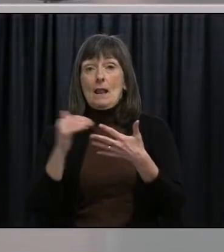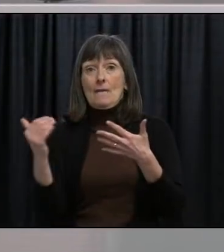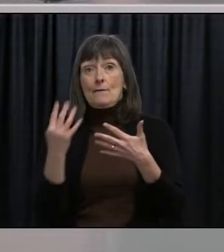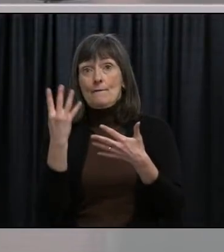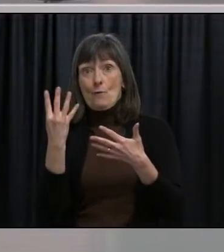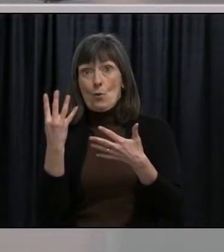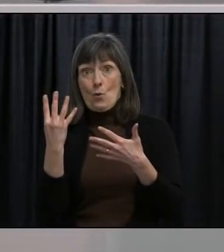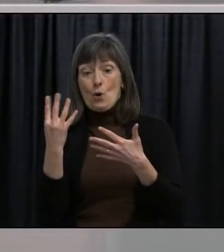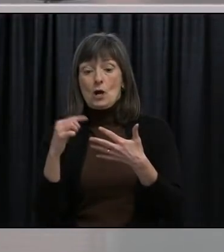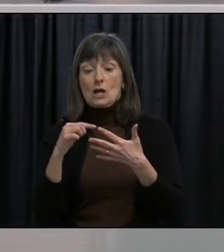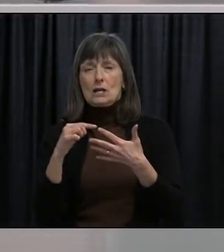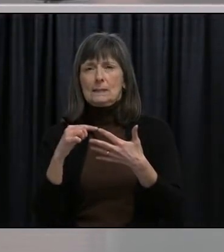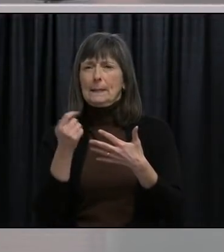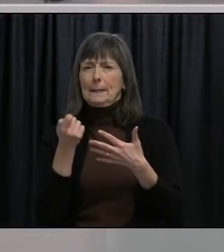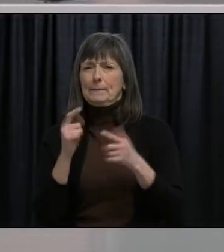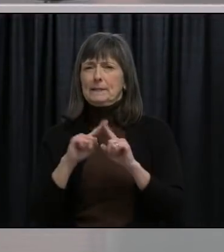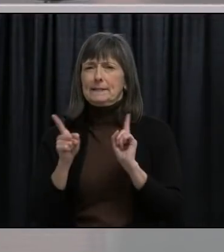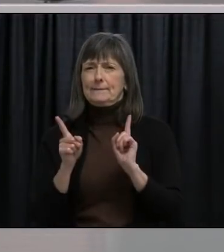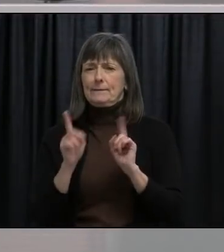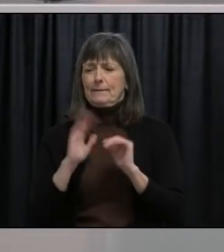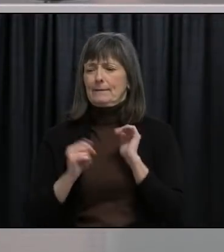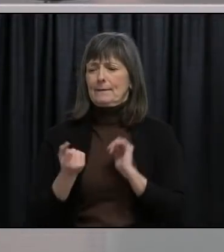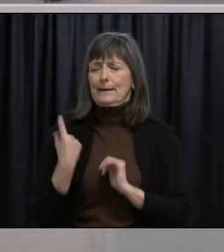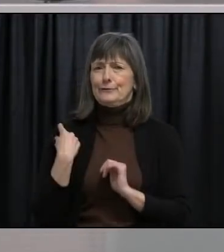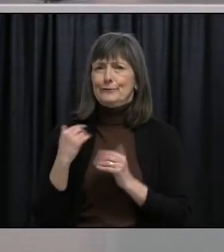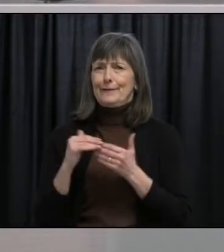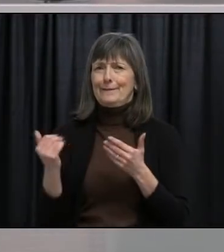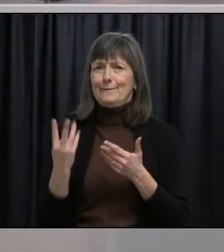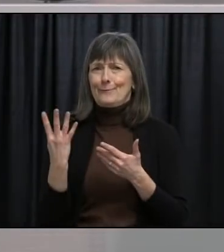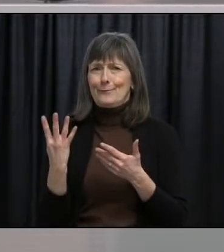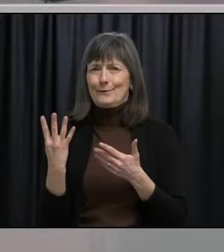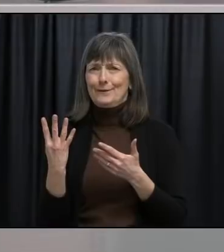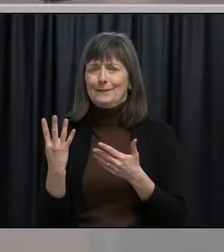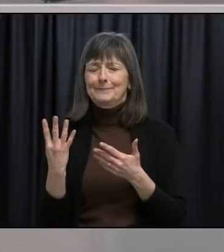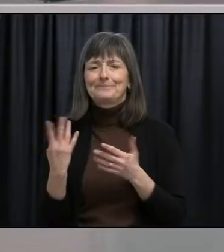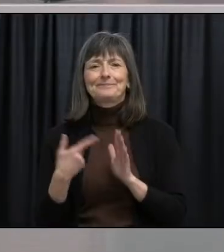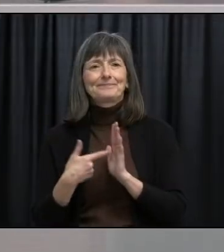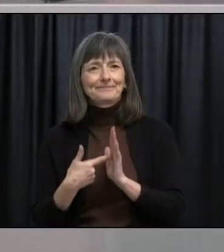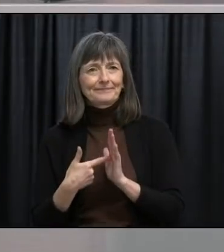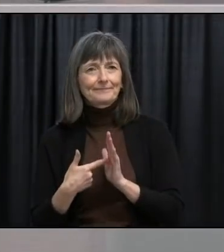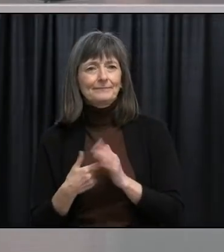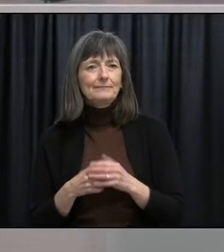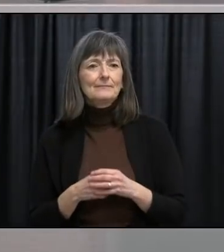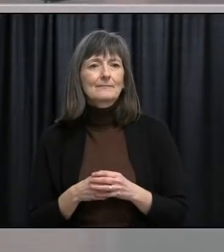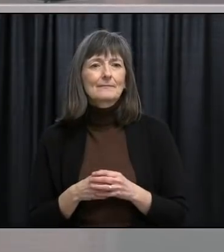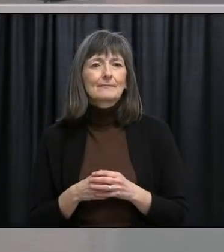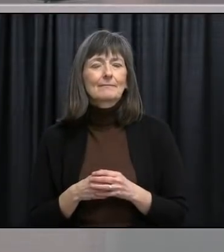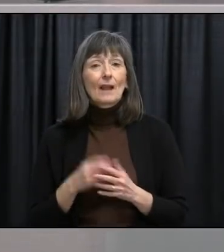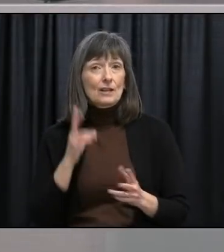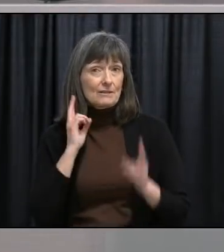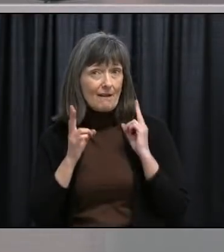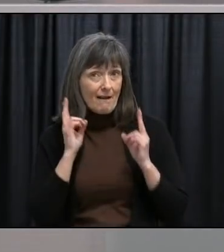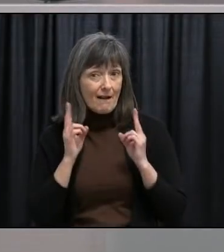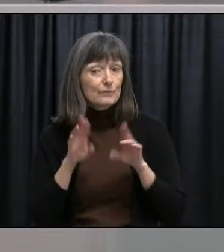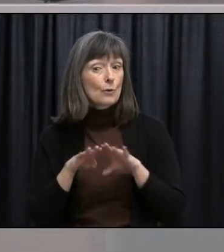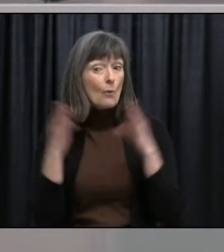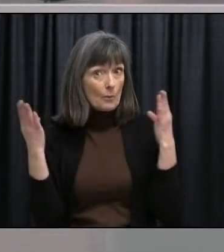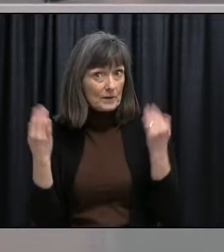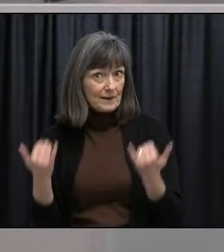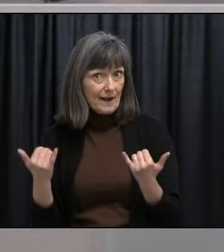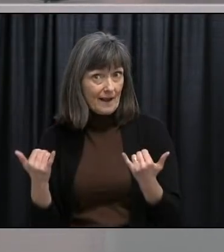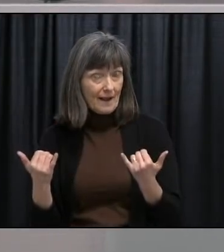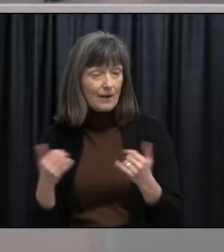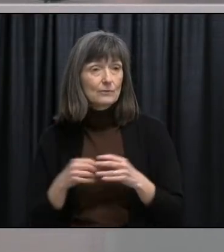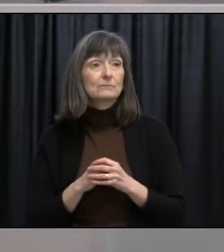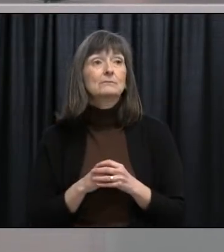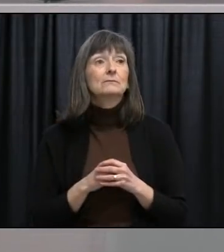changes compared to the last time that Alert Level 4 was put in place. So, for example, salons being open and